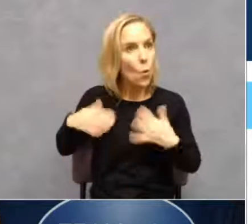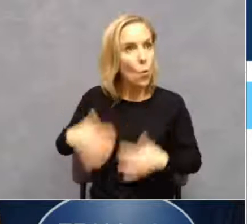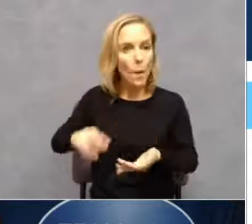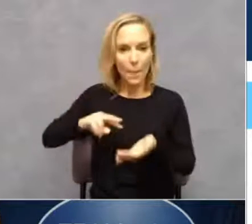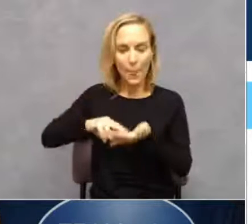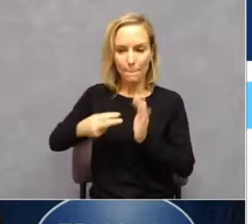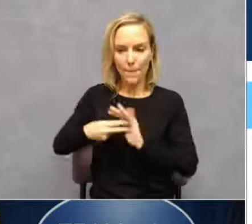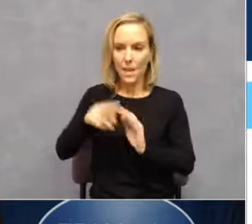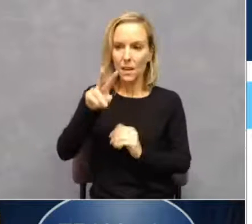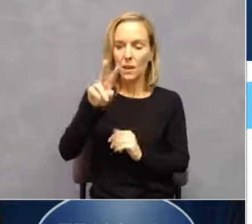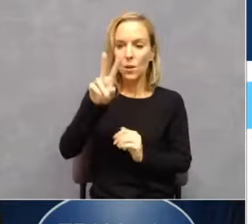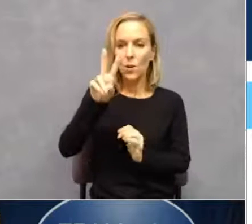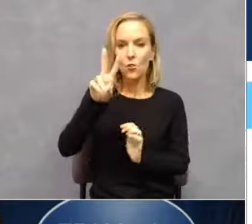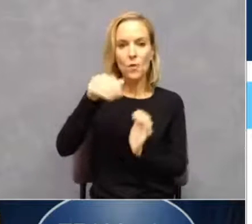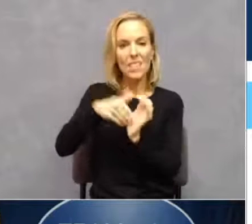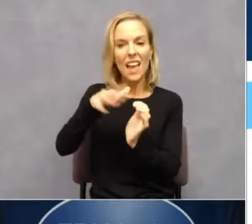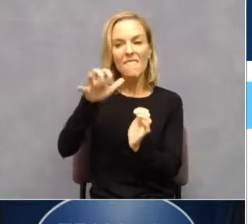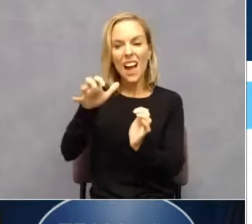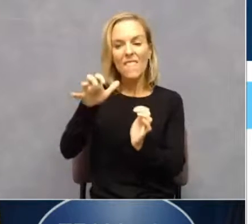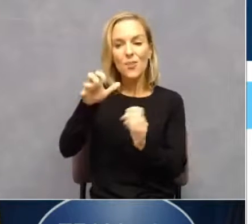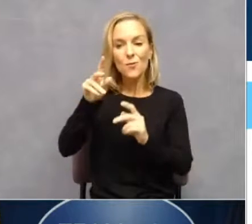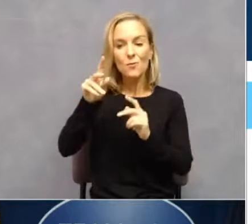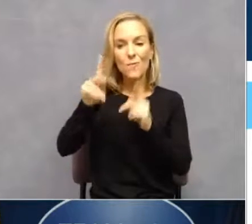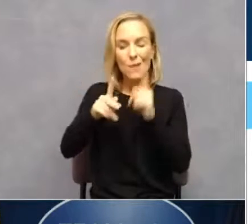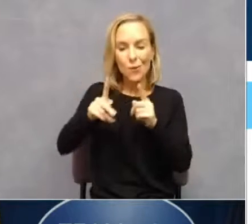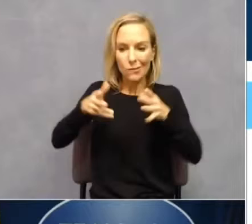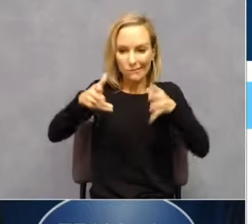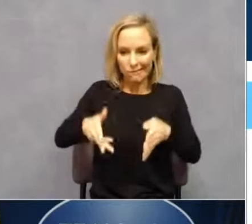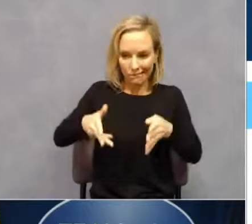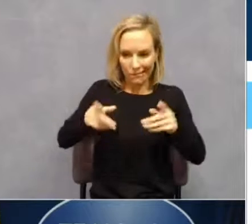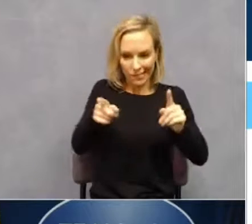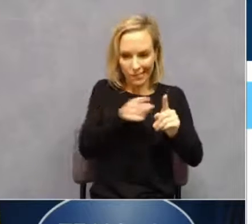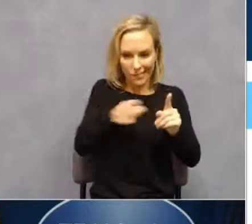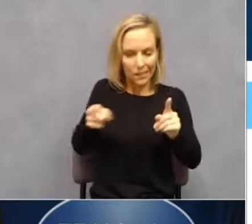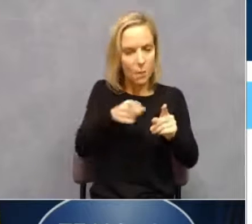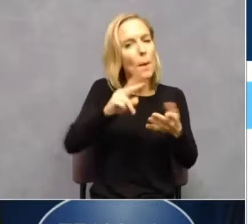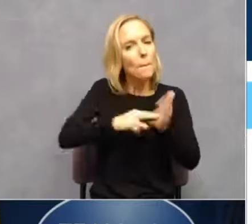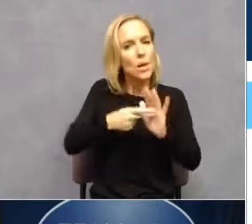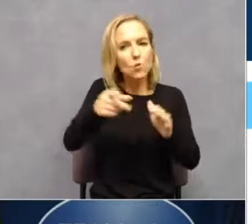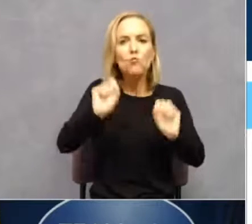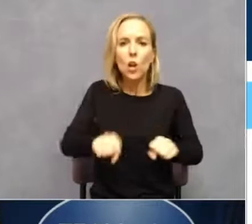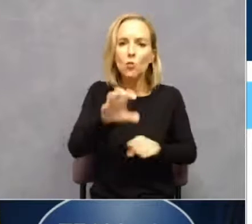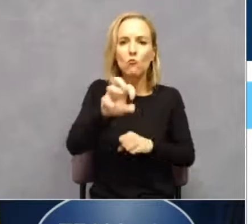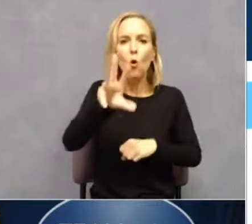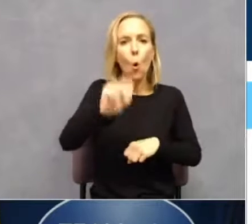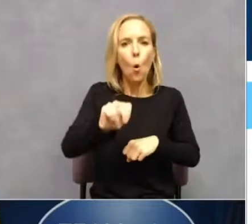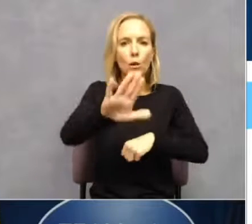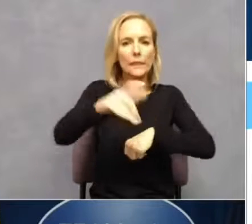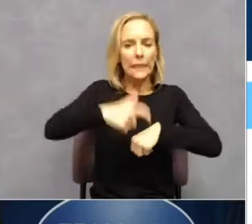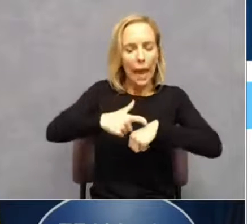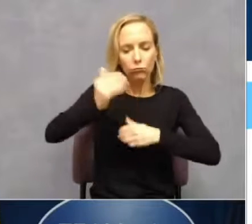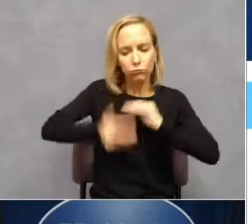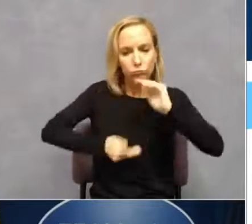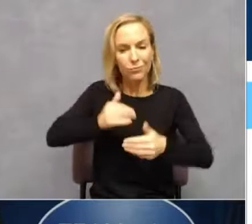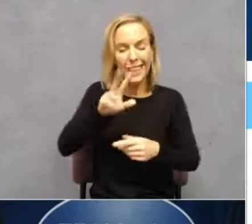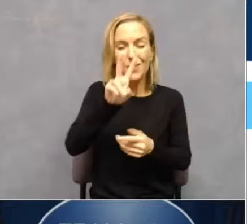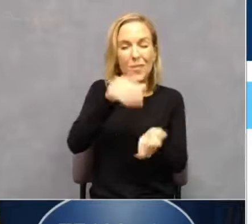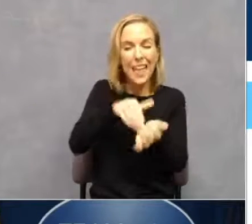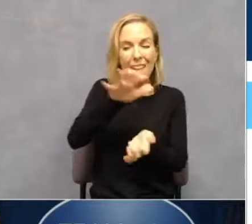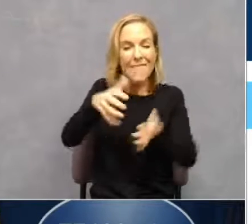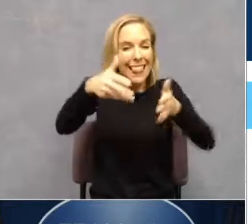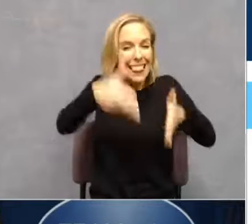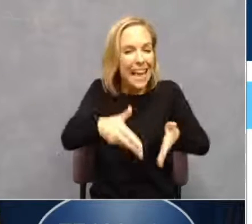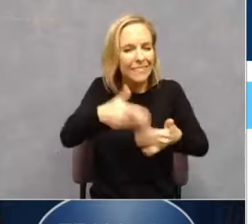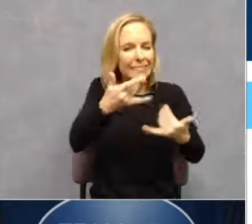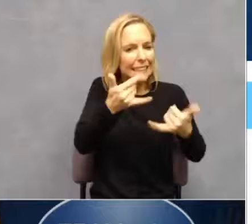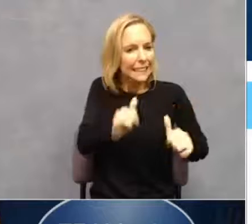2,500. You can move through the GED program at your own pace. And so some of these folks are still processing through,